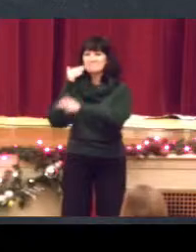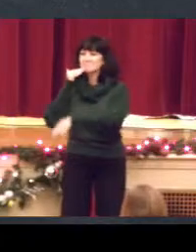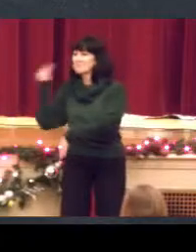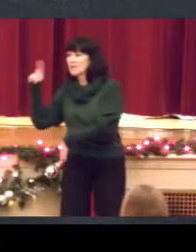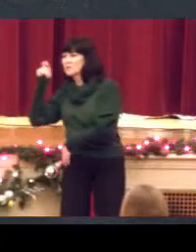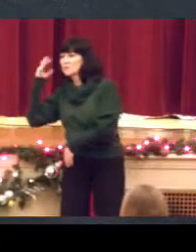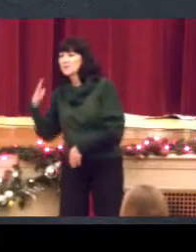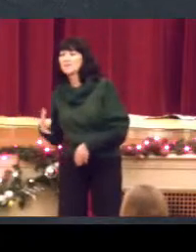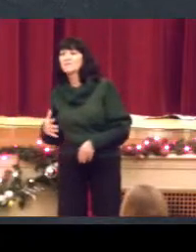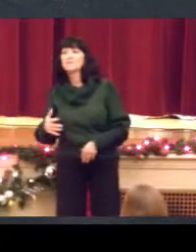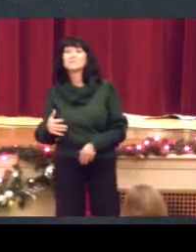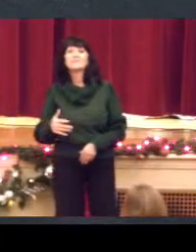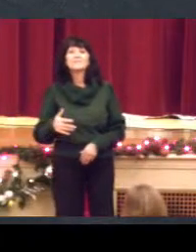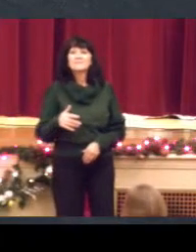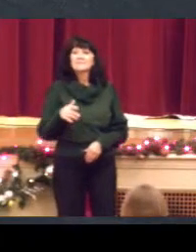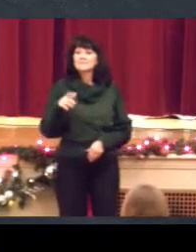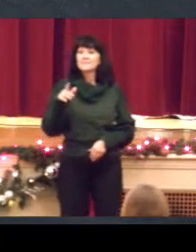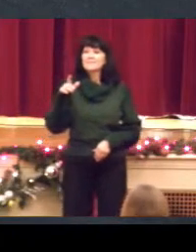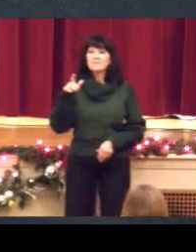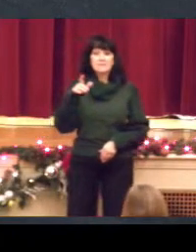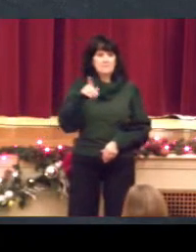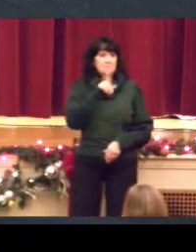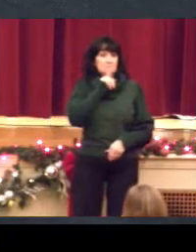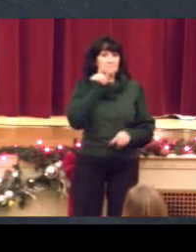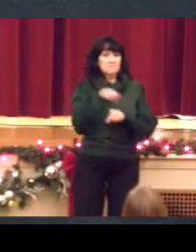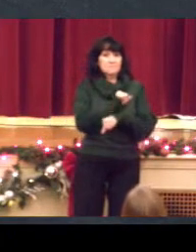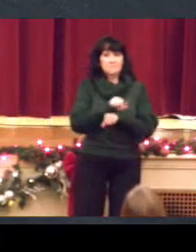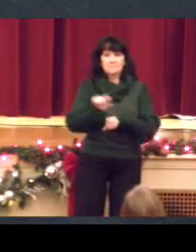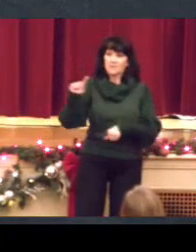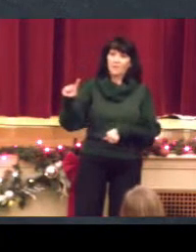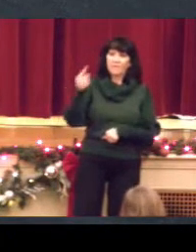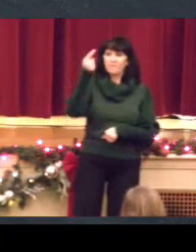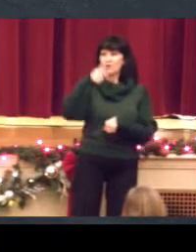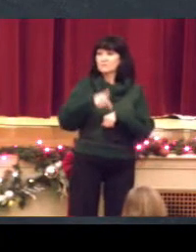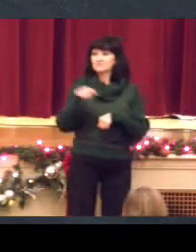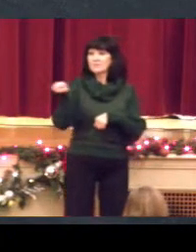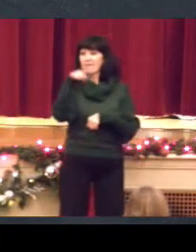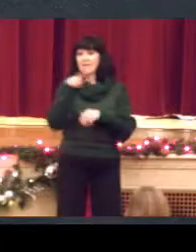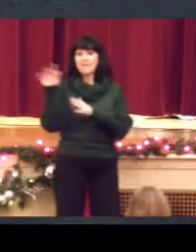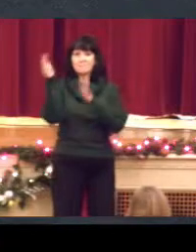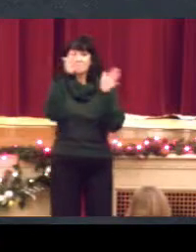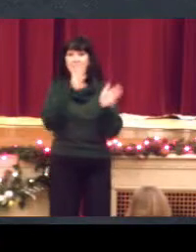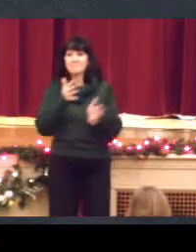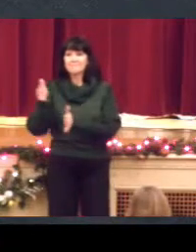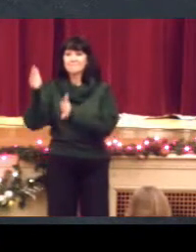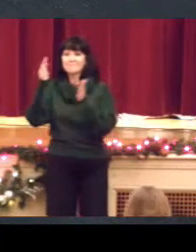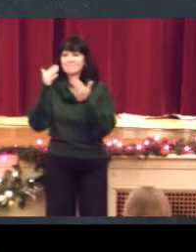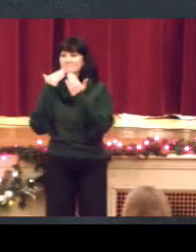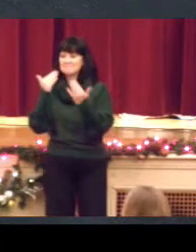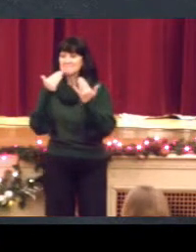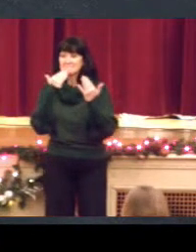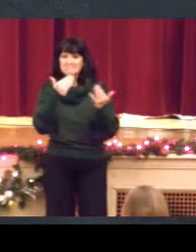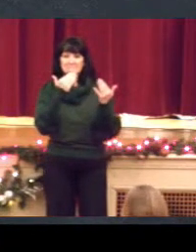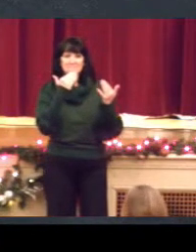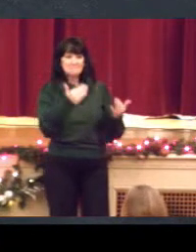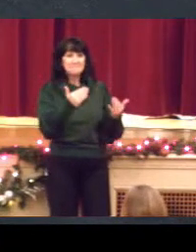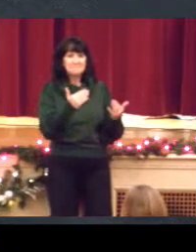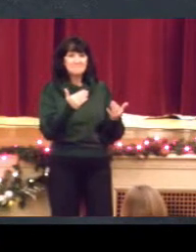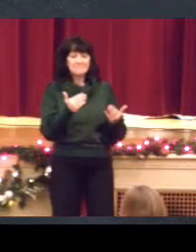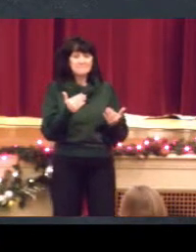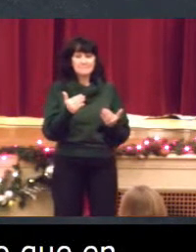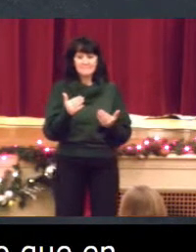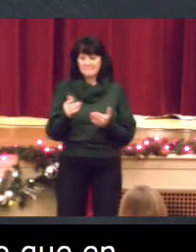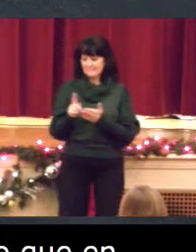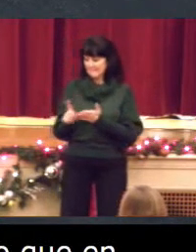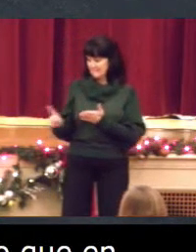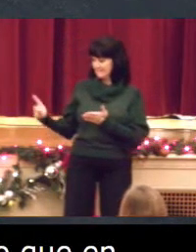And I will say that's the first group that actually applauded when I stood up, so thank you for that again. The last time I got a